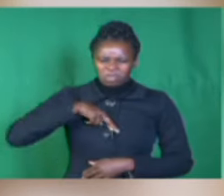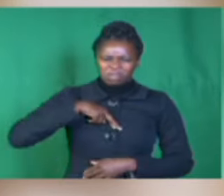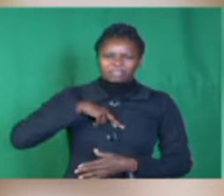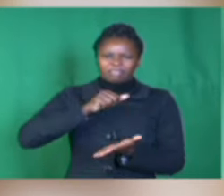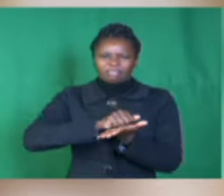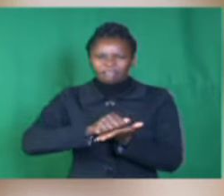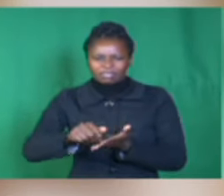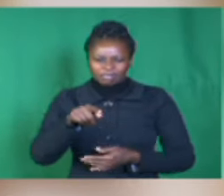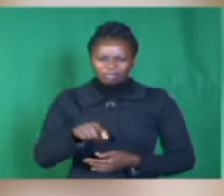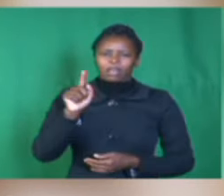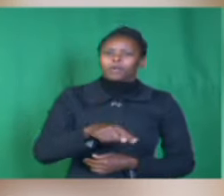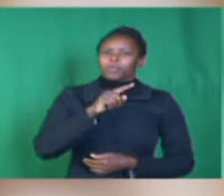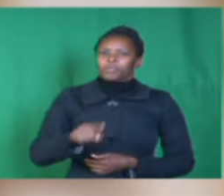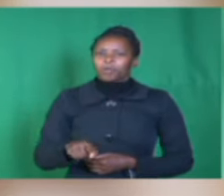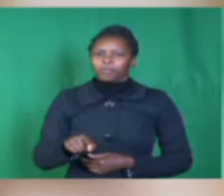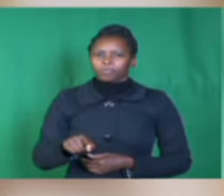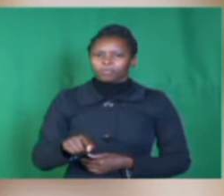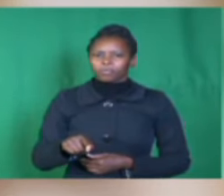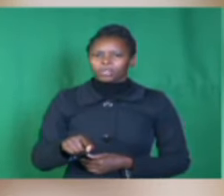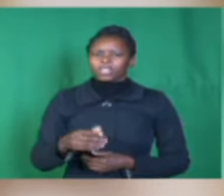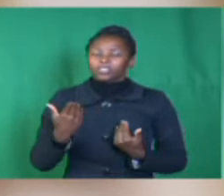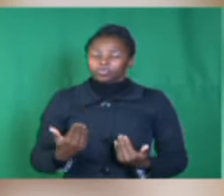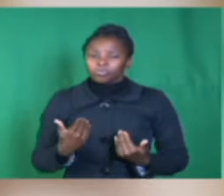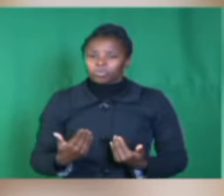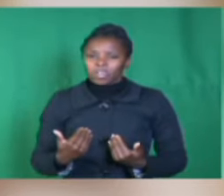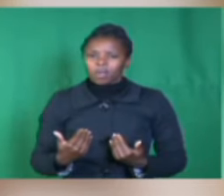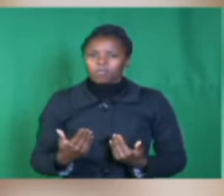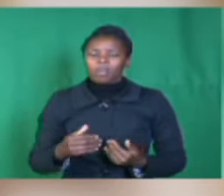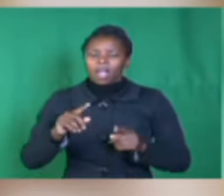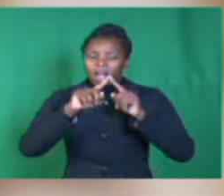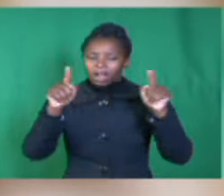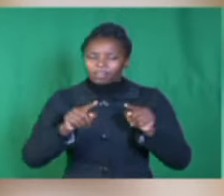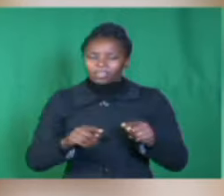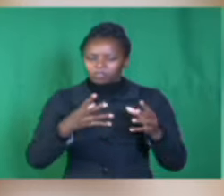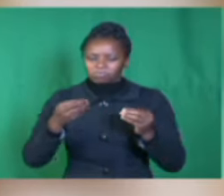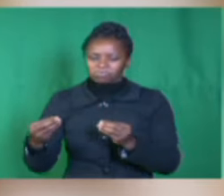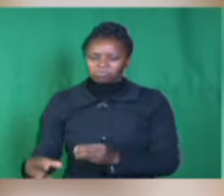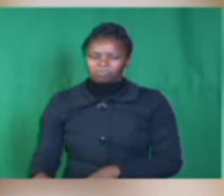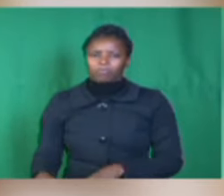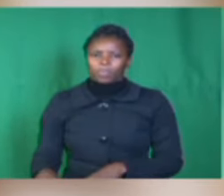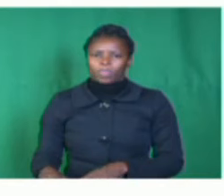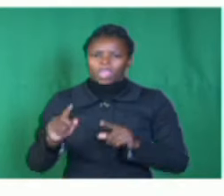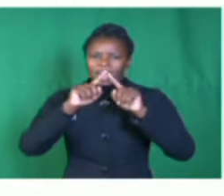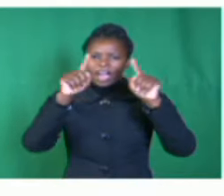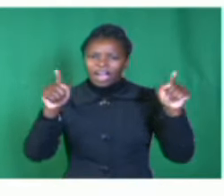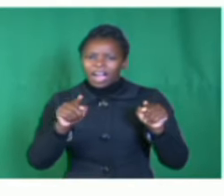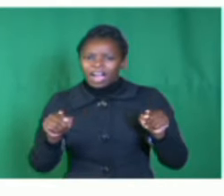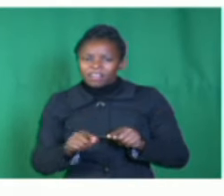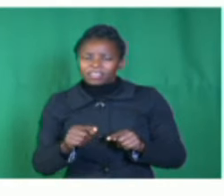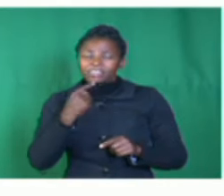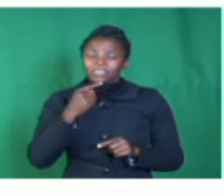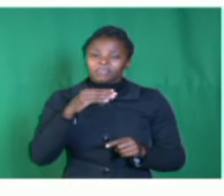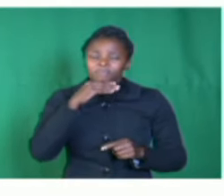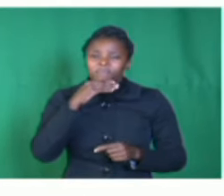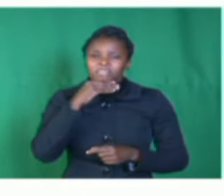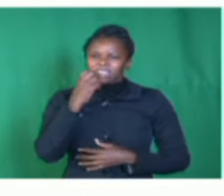way of doing things that were used in Africa. They referred to Africa as a dark continent, and they claimed they